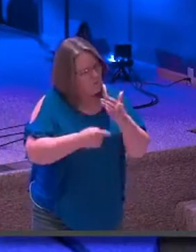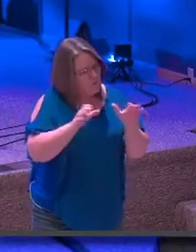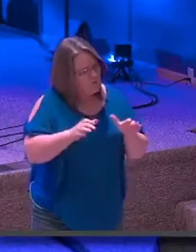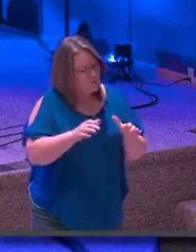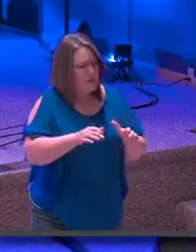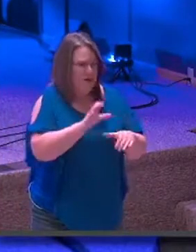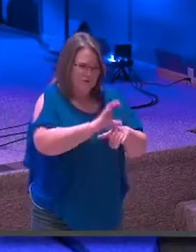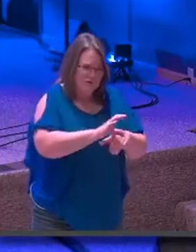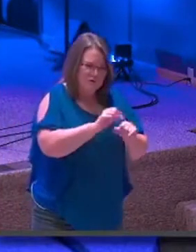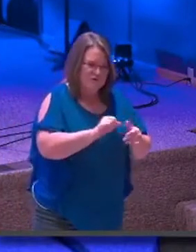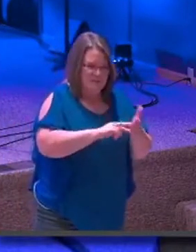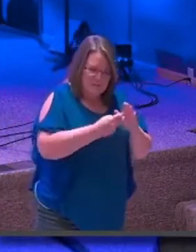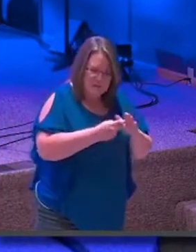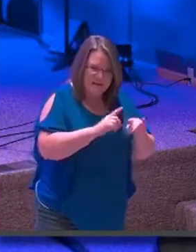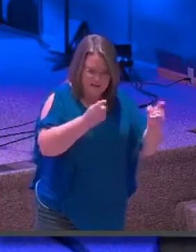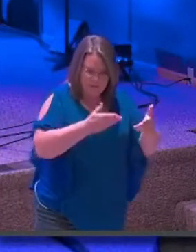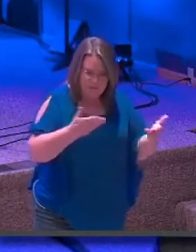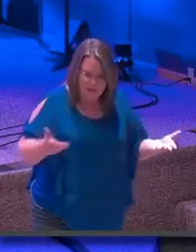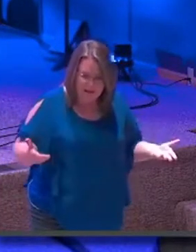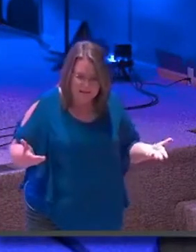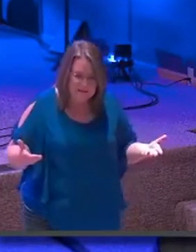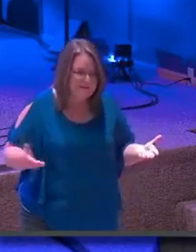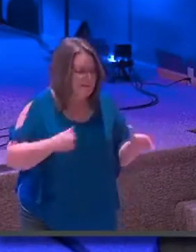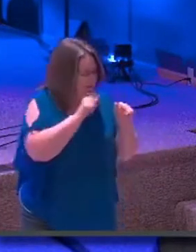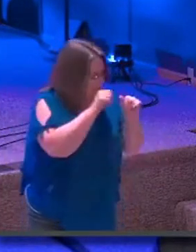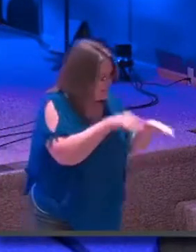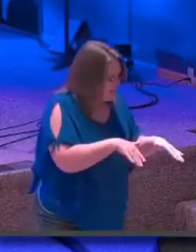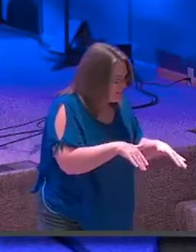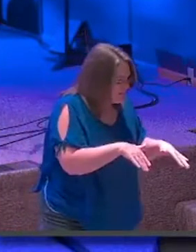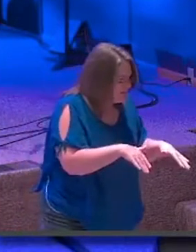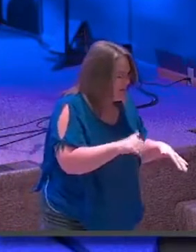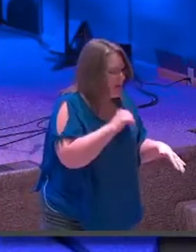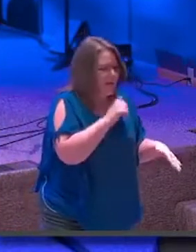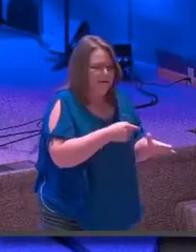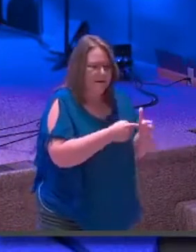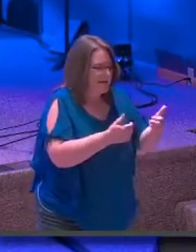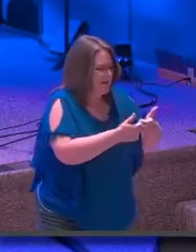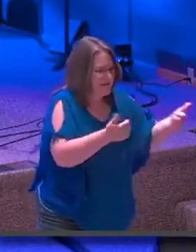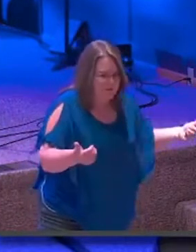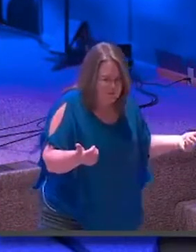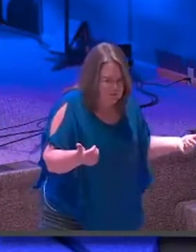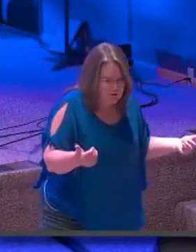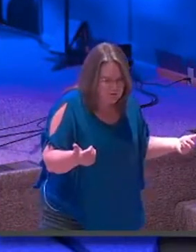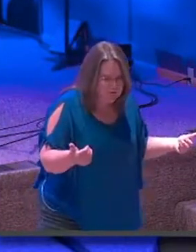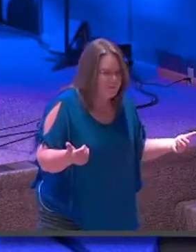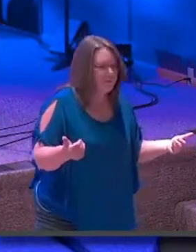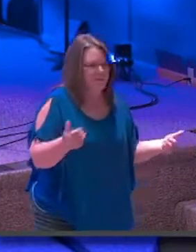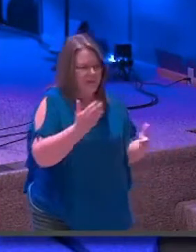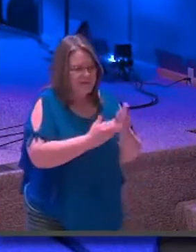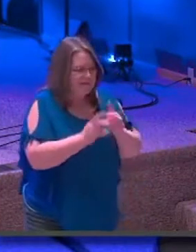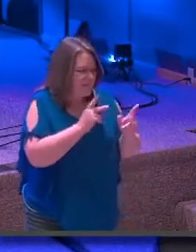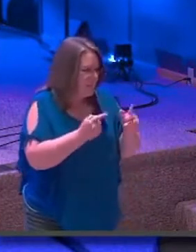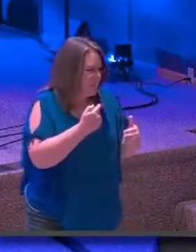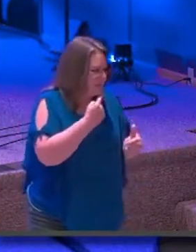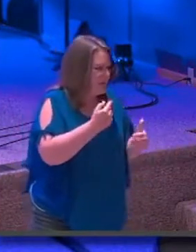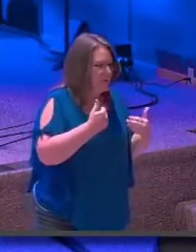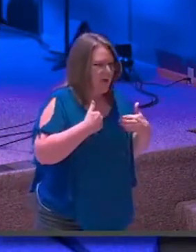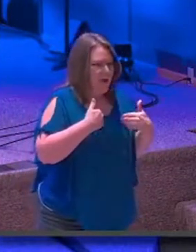things. It's a blessing and not a sign of division, as most critics say, to have many different flavors